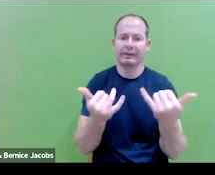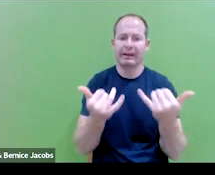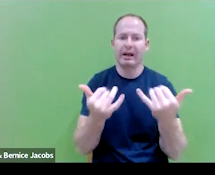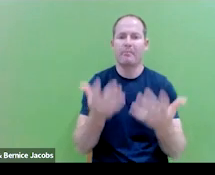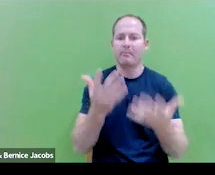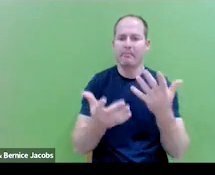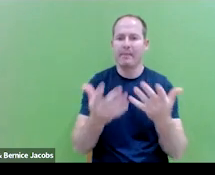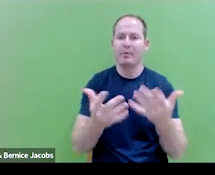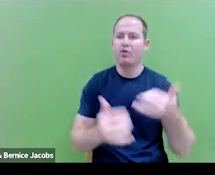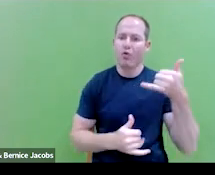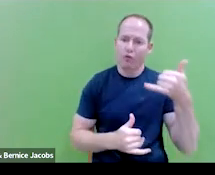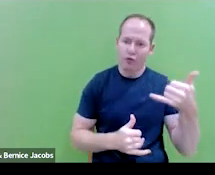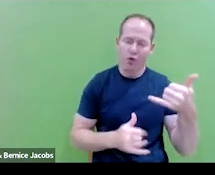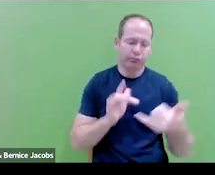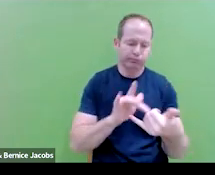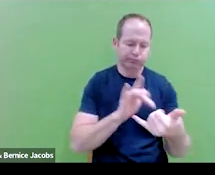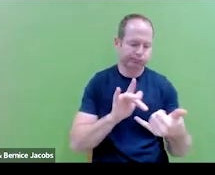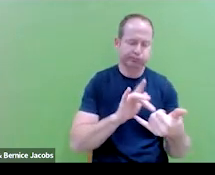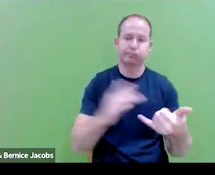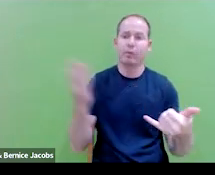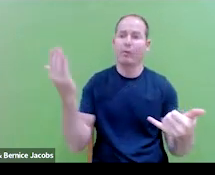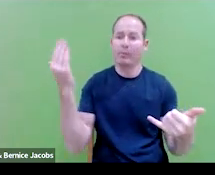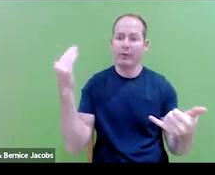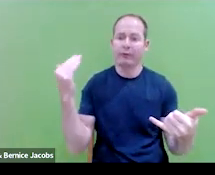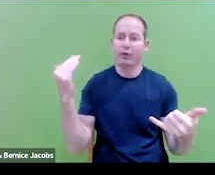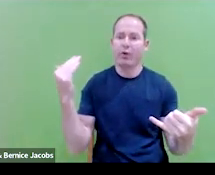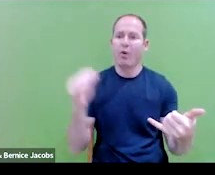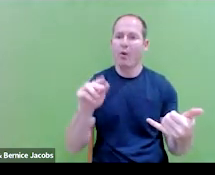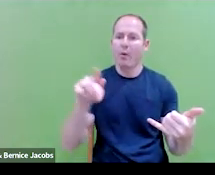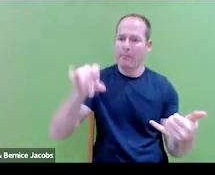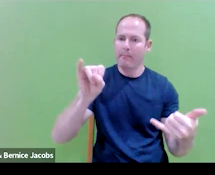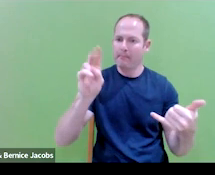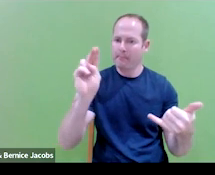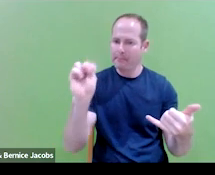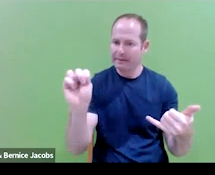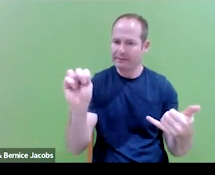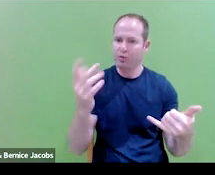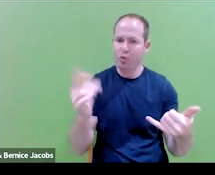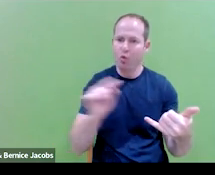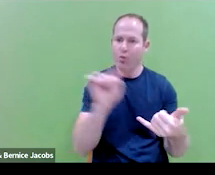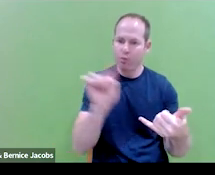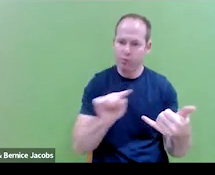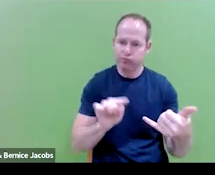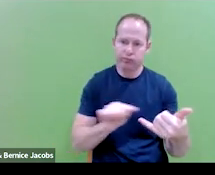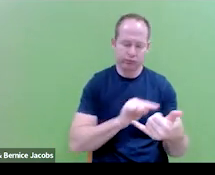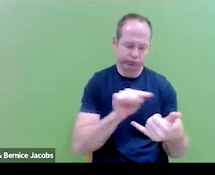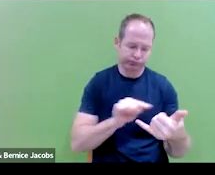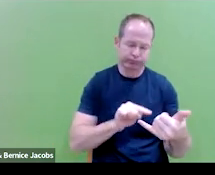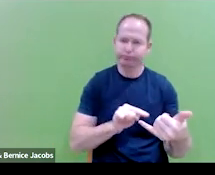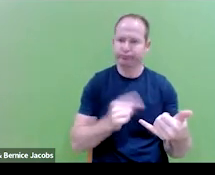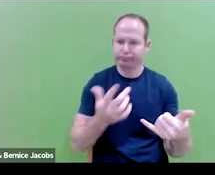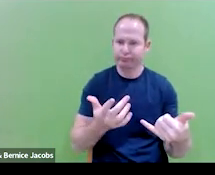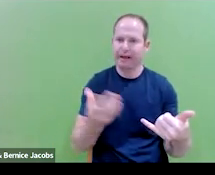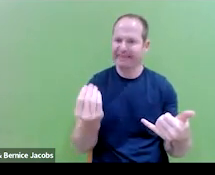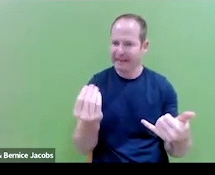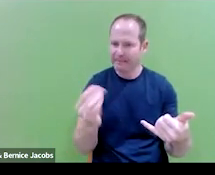example, on your phone. So previously we had to have a PIN, or you had to have a combination of some kind on the keys to